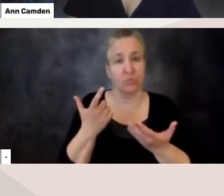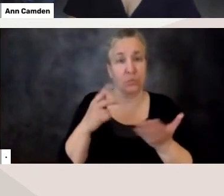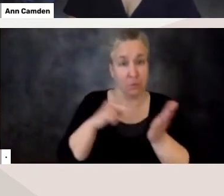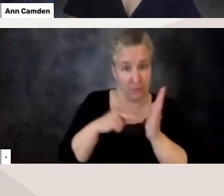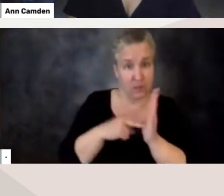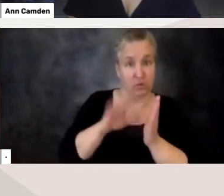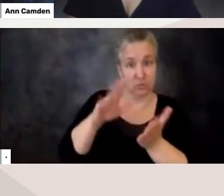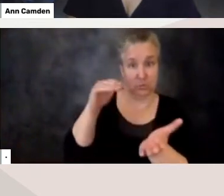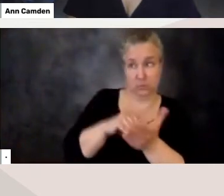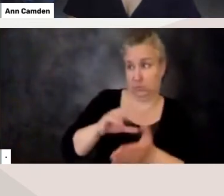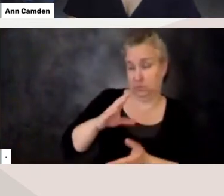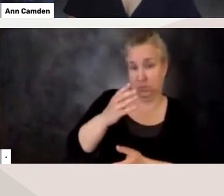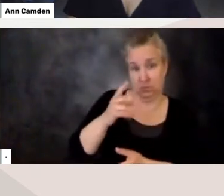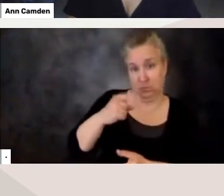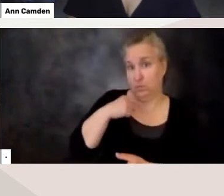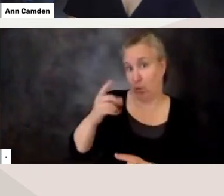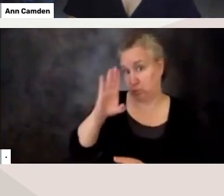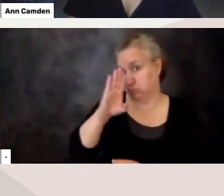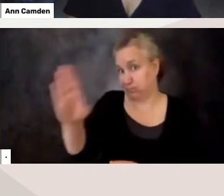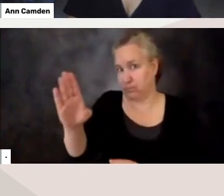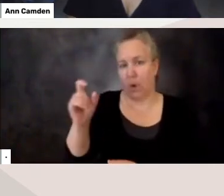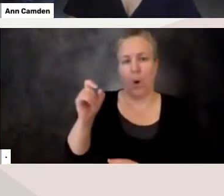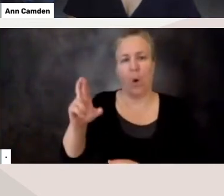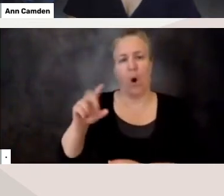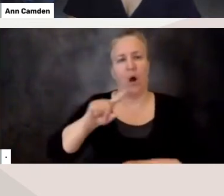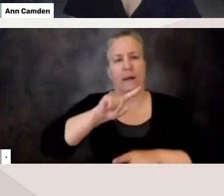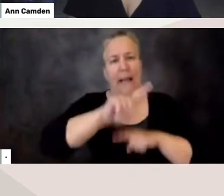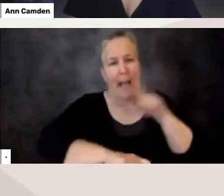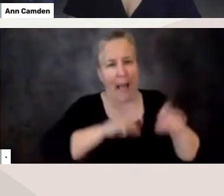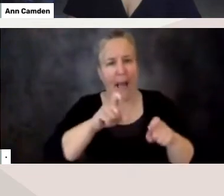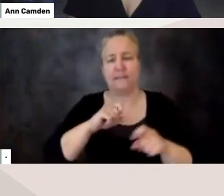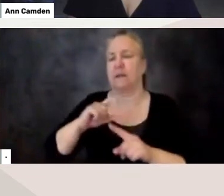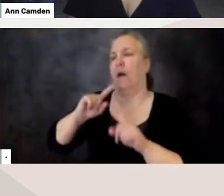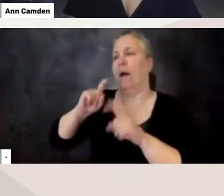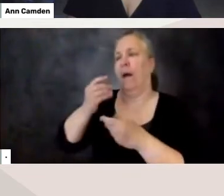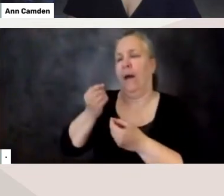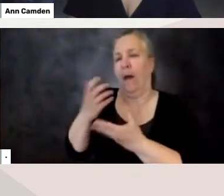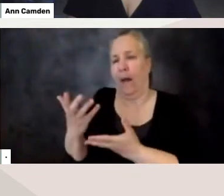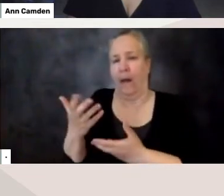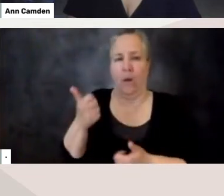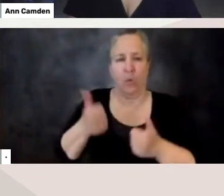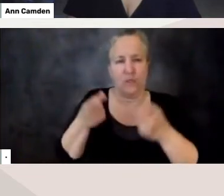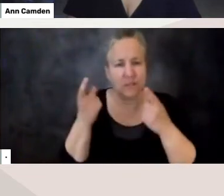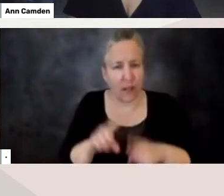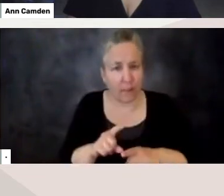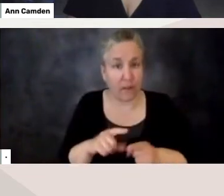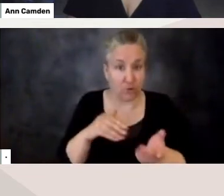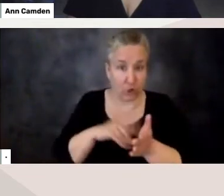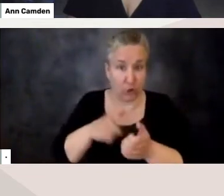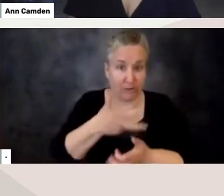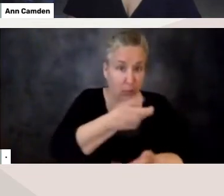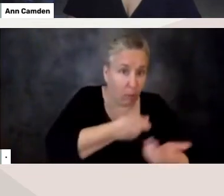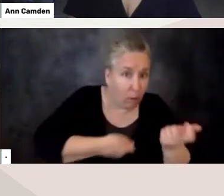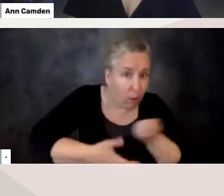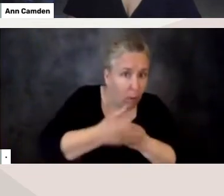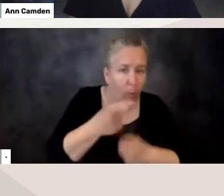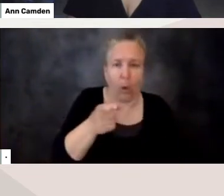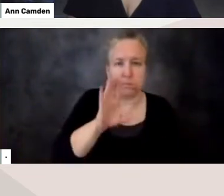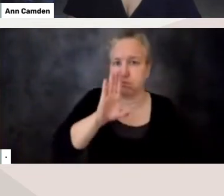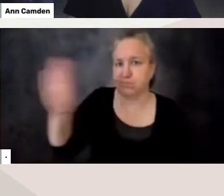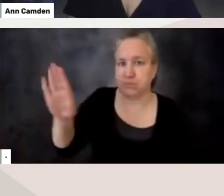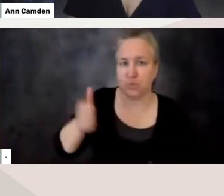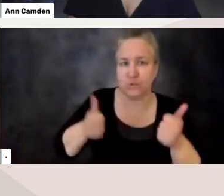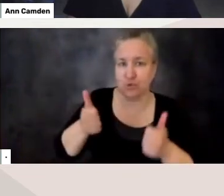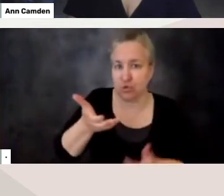your provider, or did your provider ask questions of you to draw out your concerns? Yeah, so